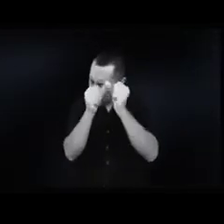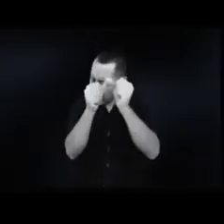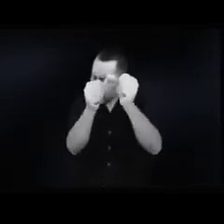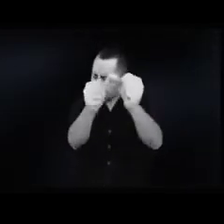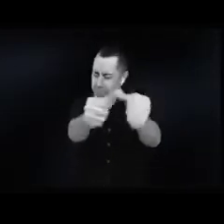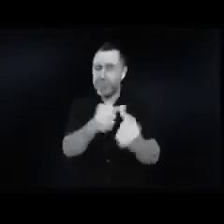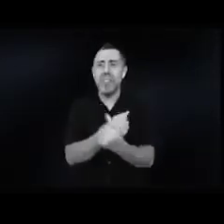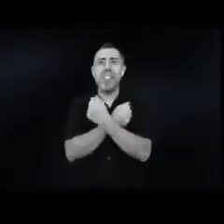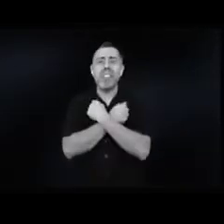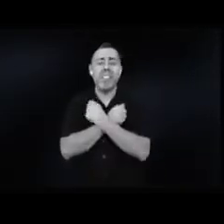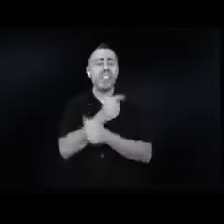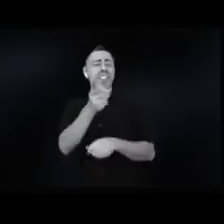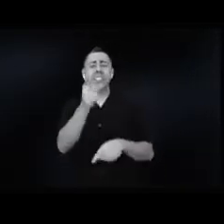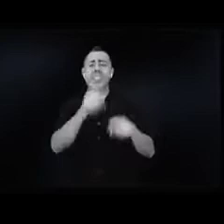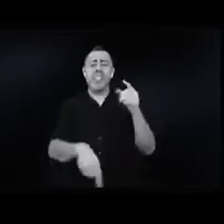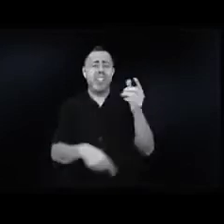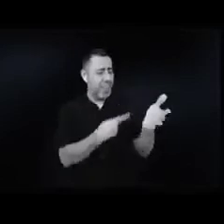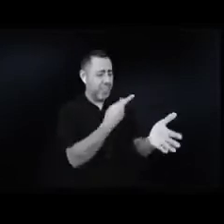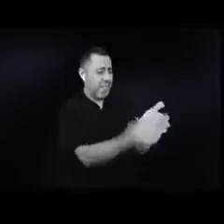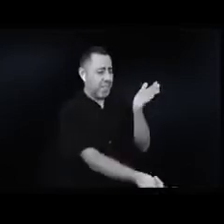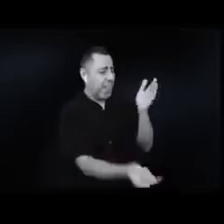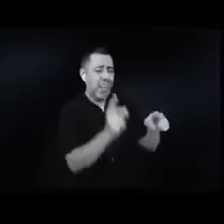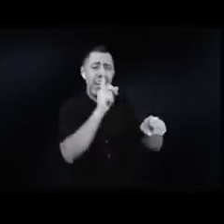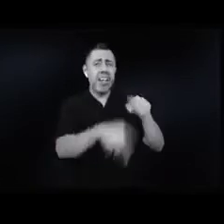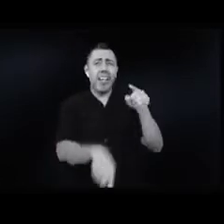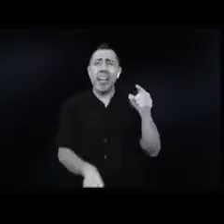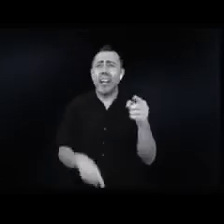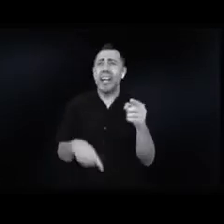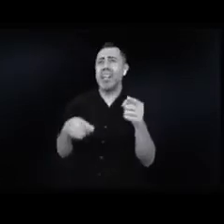if we stand in love.